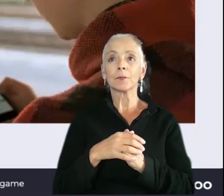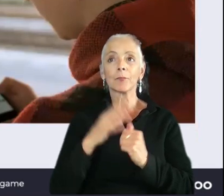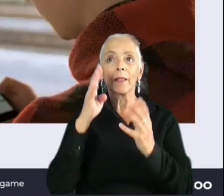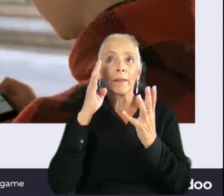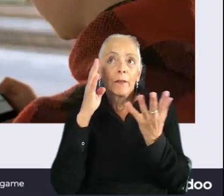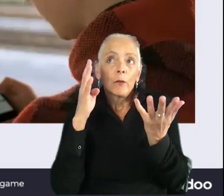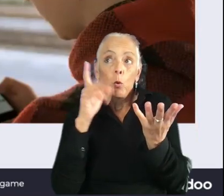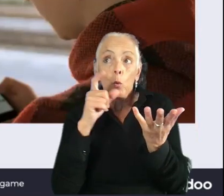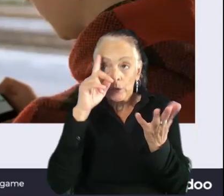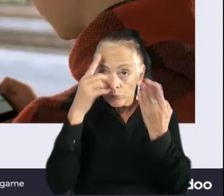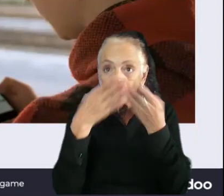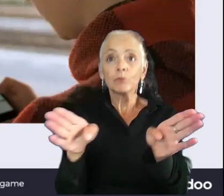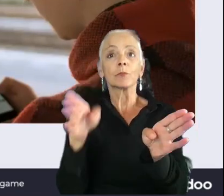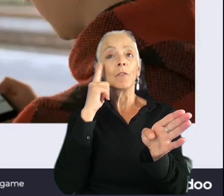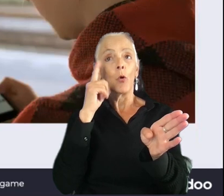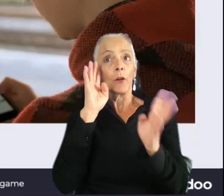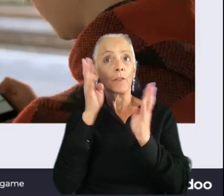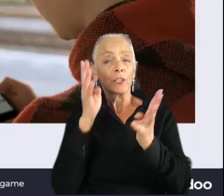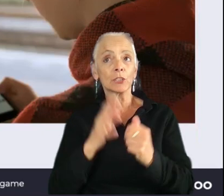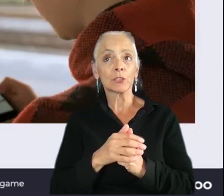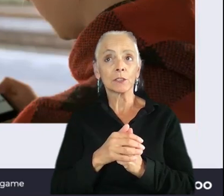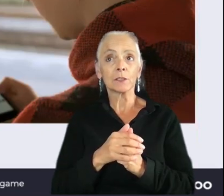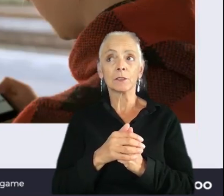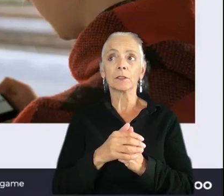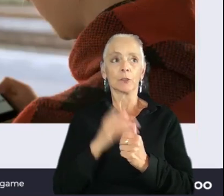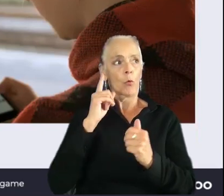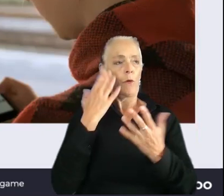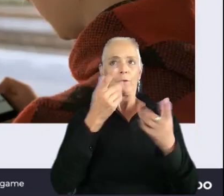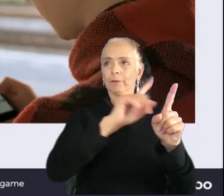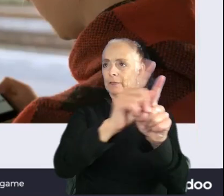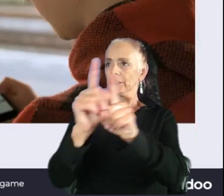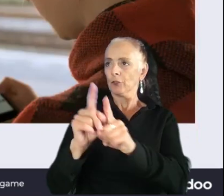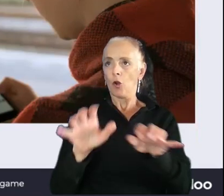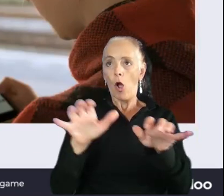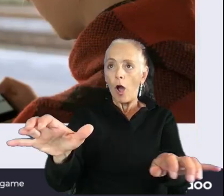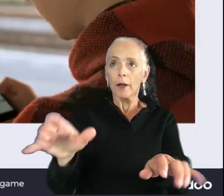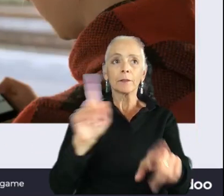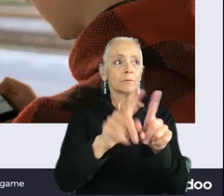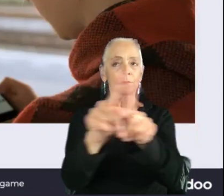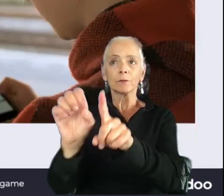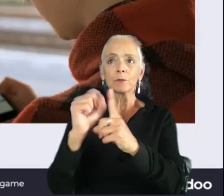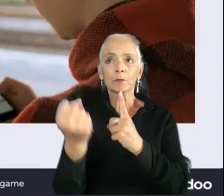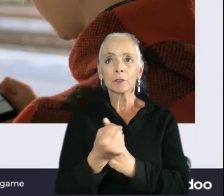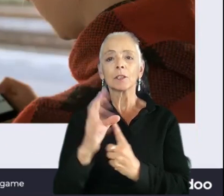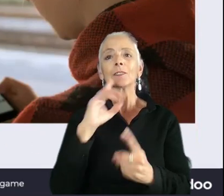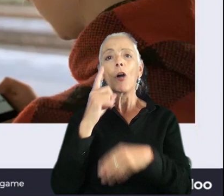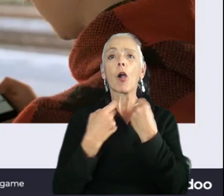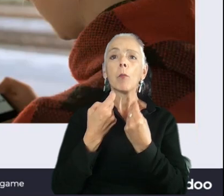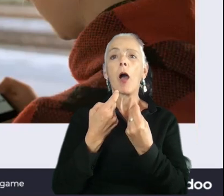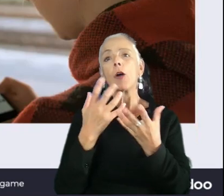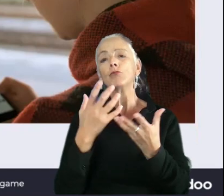receptive to may actually vary across different audiences, but also context. So when we are talking about a casual mobile